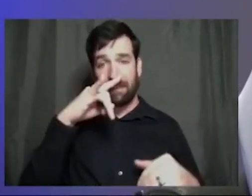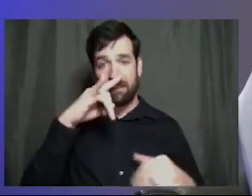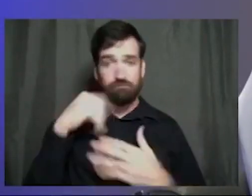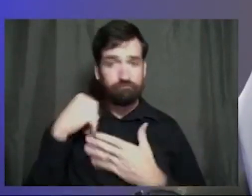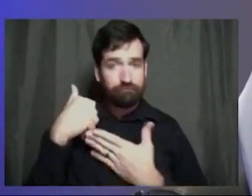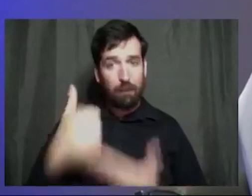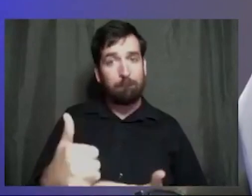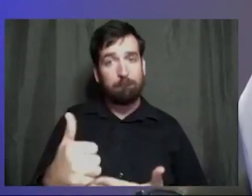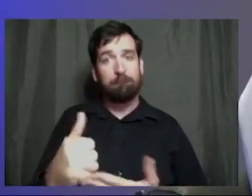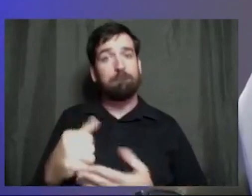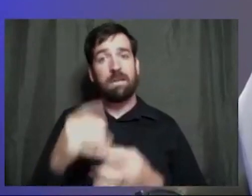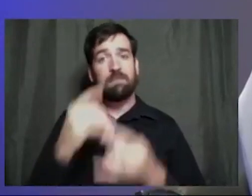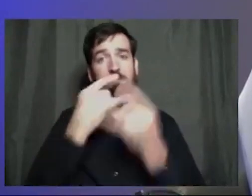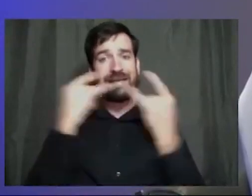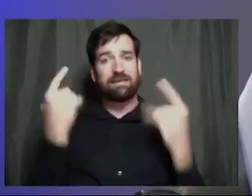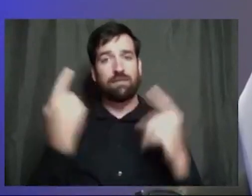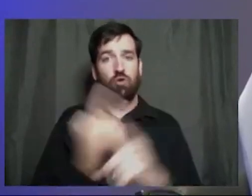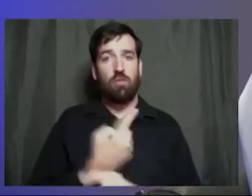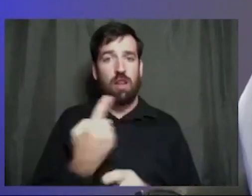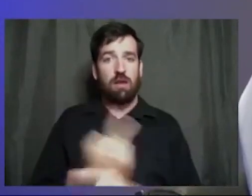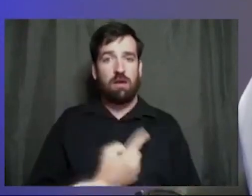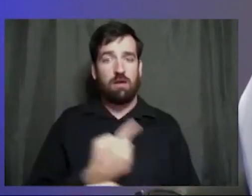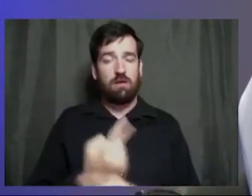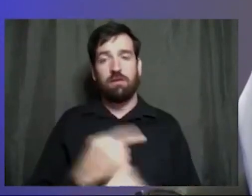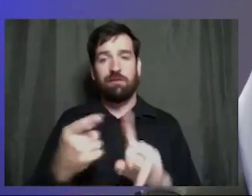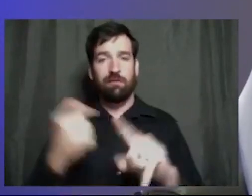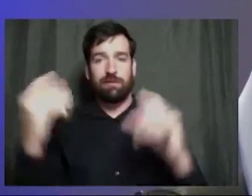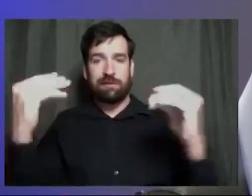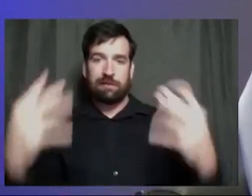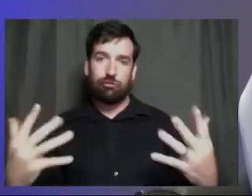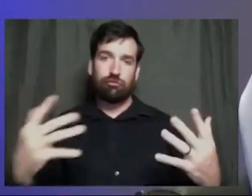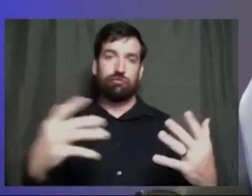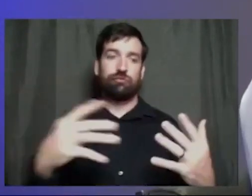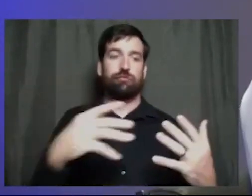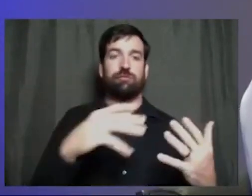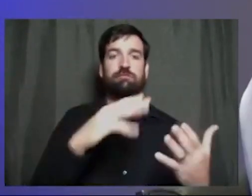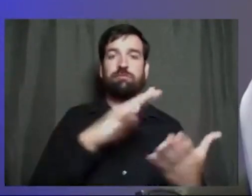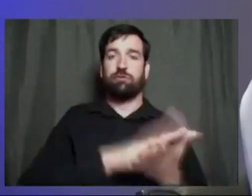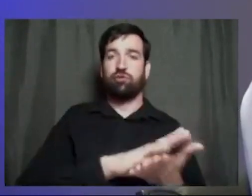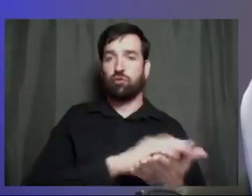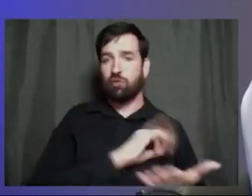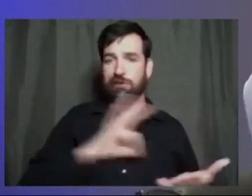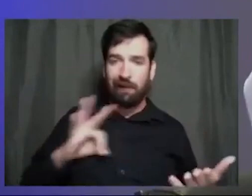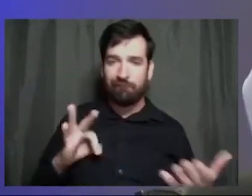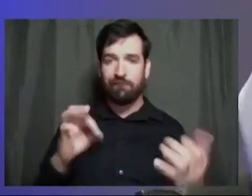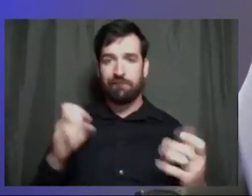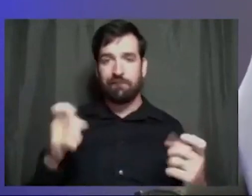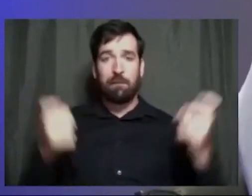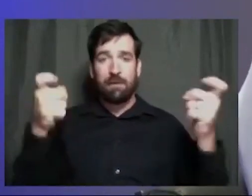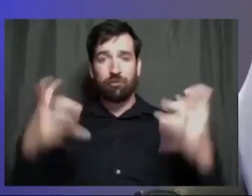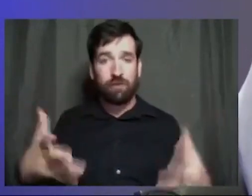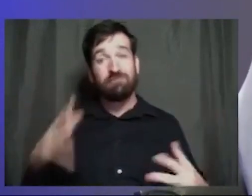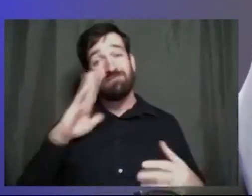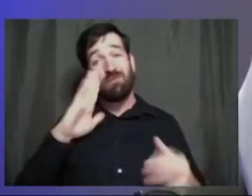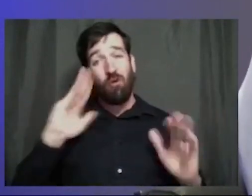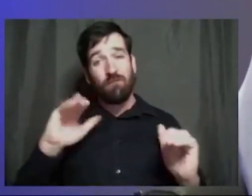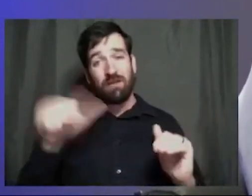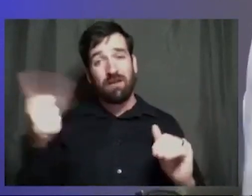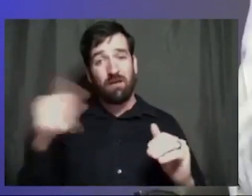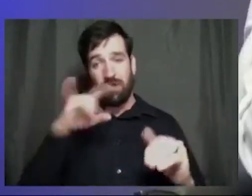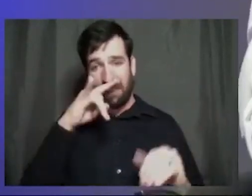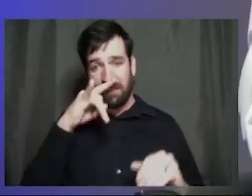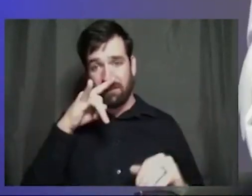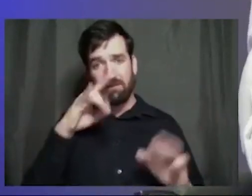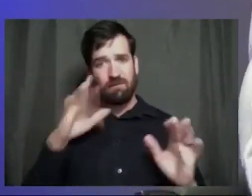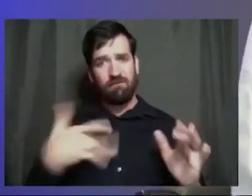their mask appropriately by the teachers, by the school staff and administrators, and hopefully by other kids. Hopefully other kids feel confident enough to say, hey, you